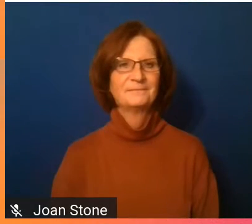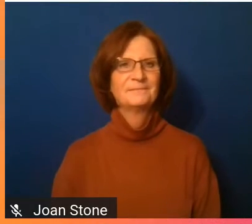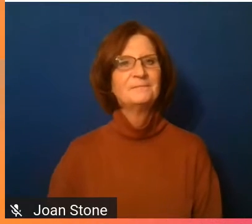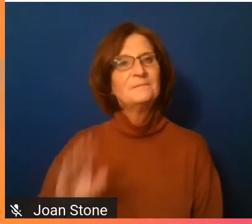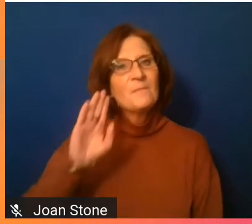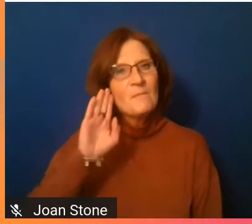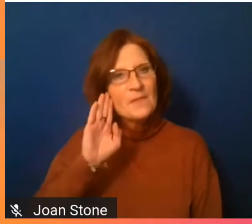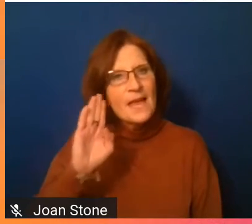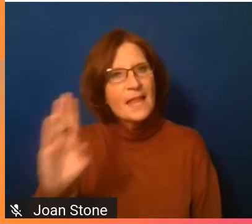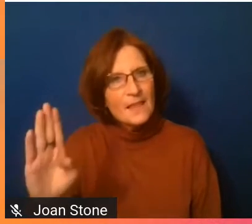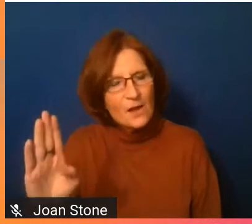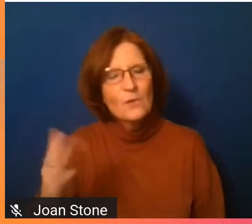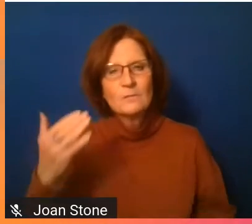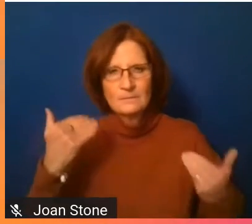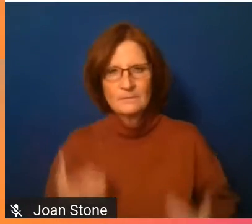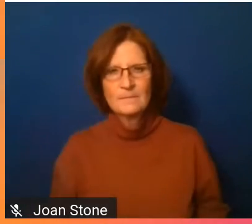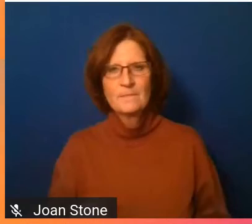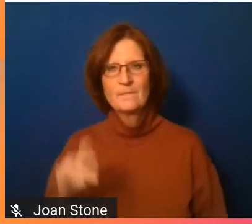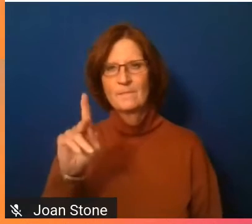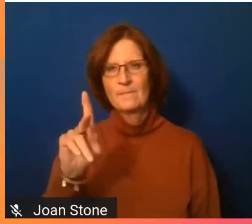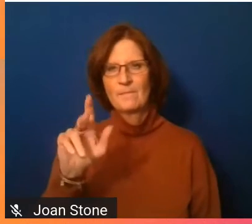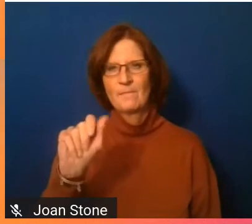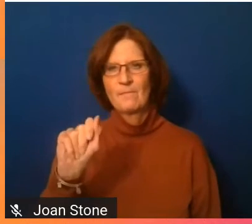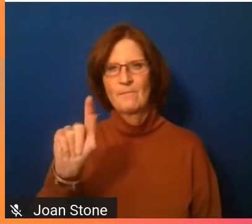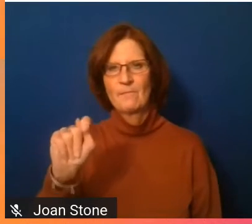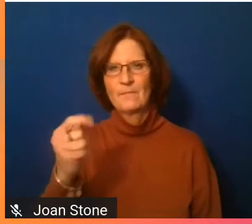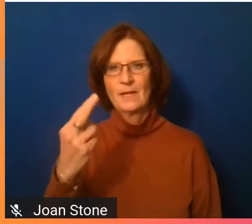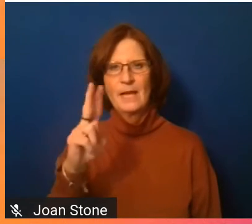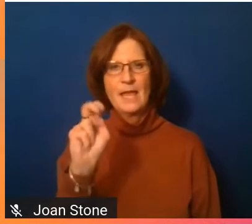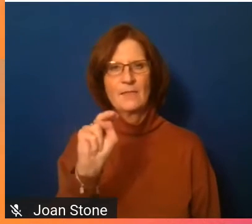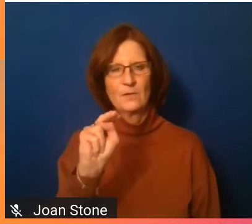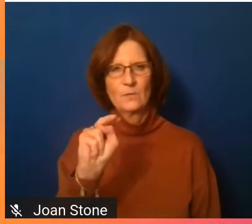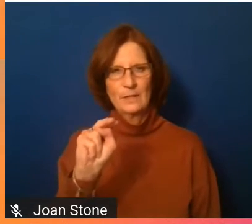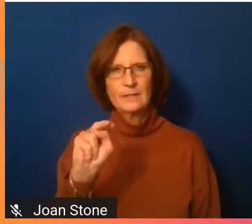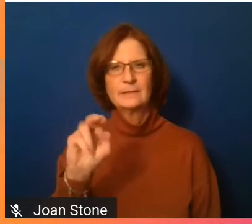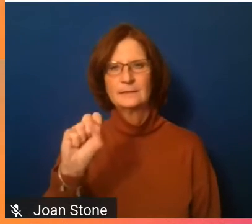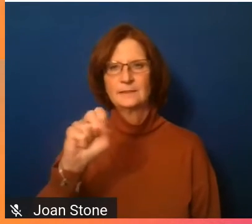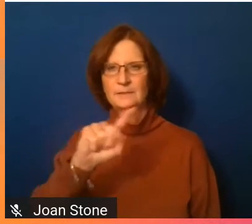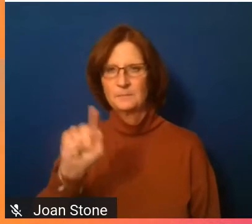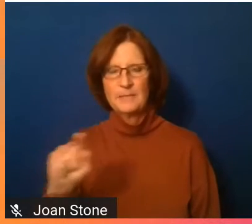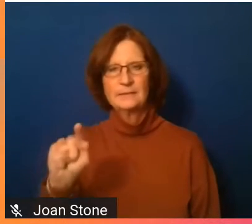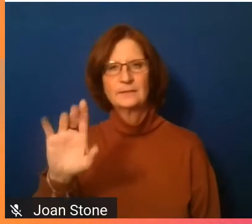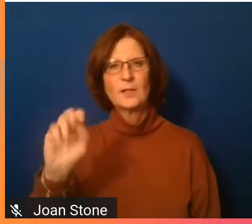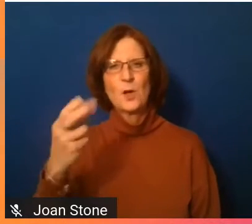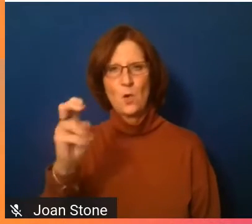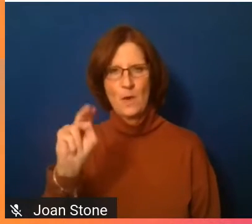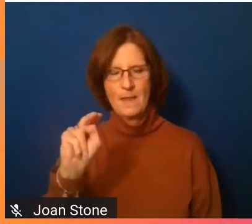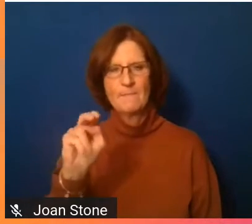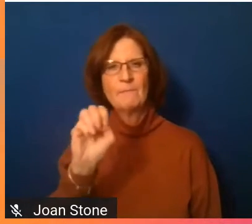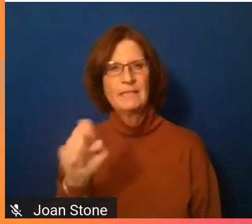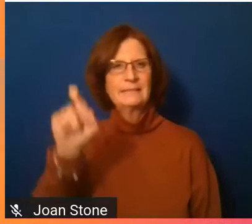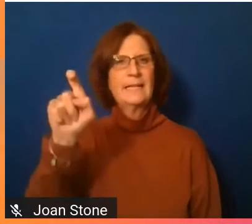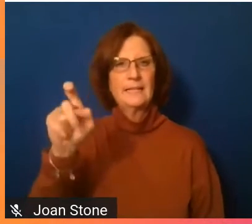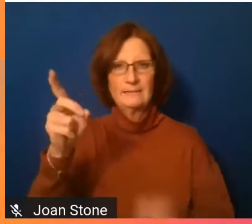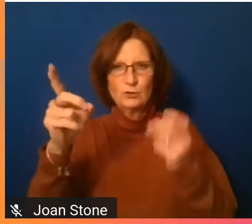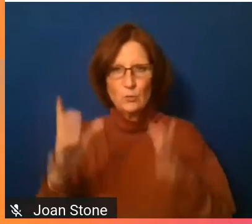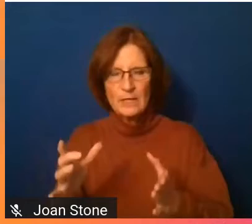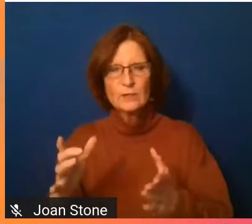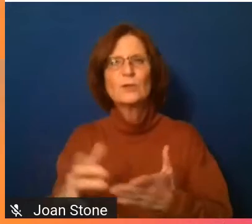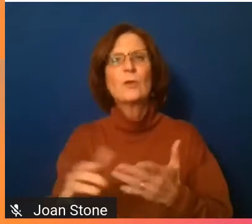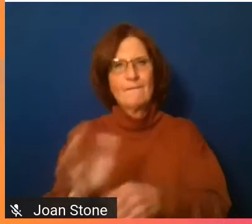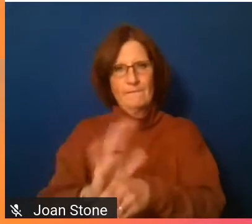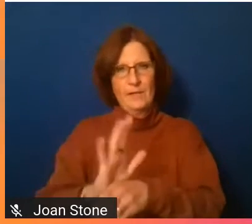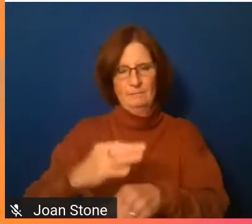Hello, everybody. I'm Captain Johan, Executive Director of Film Pittsburgh. I'd like to welcome you to